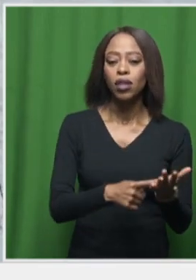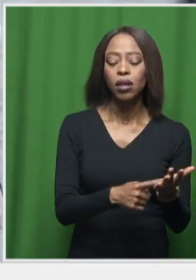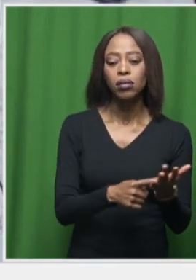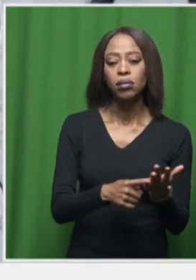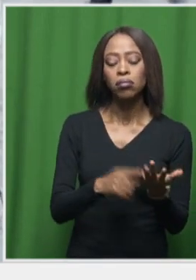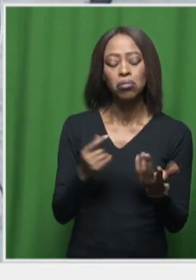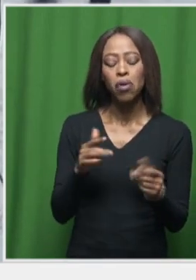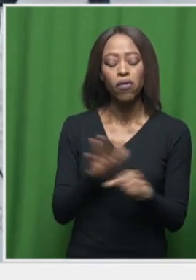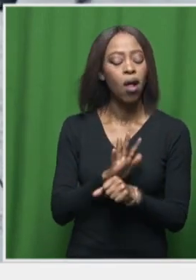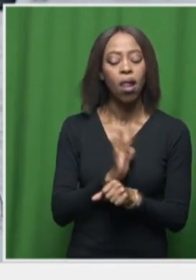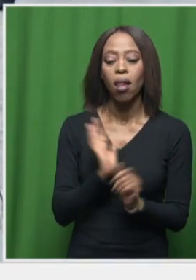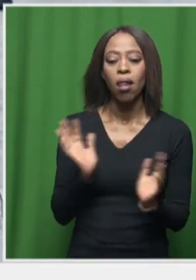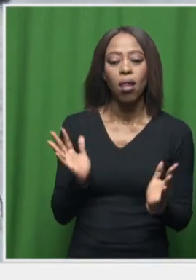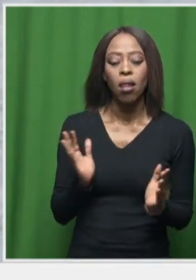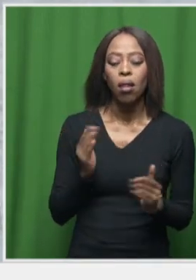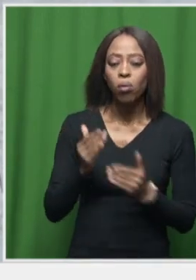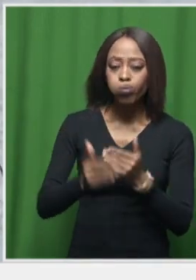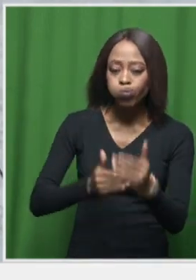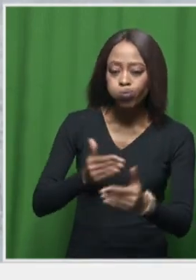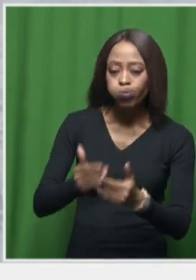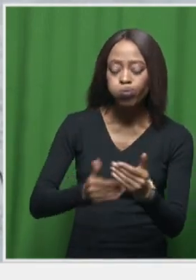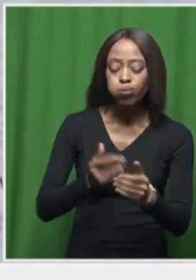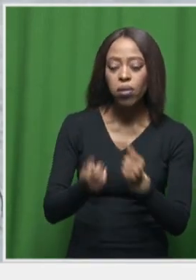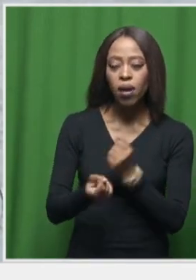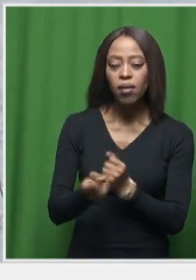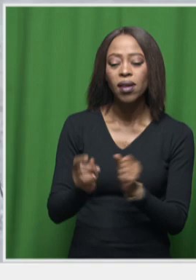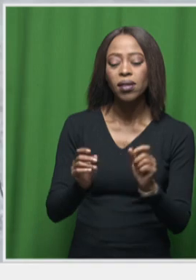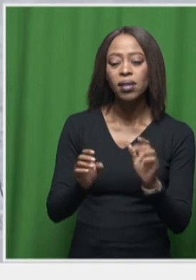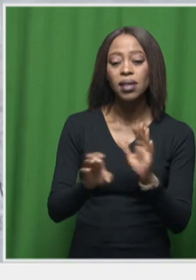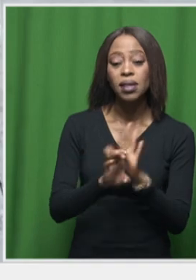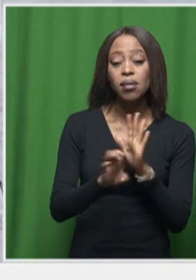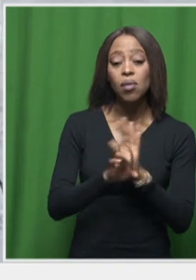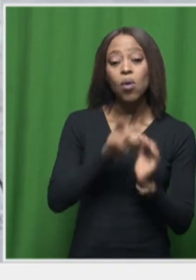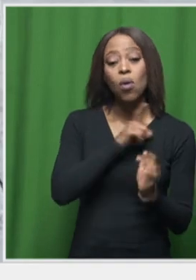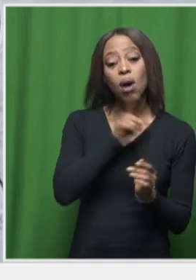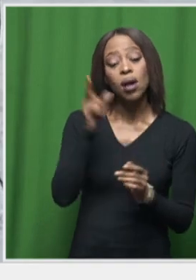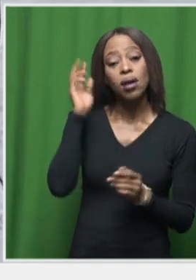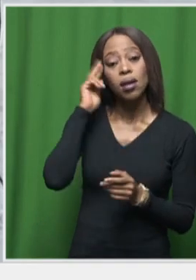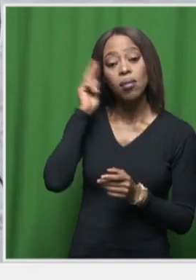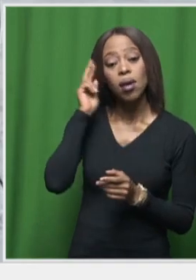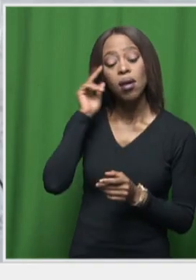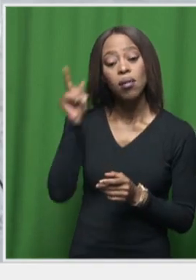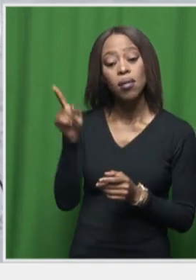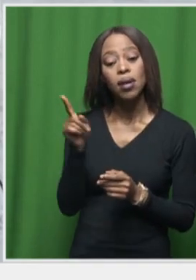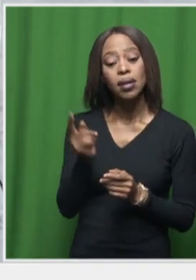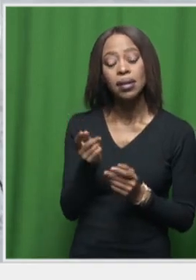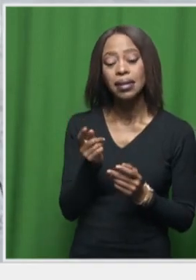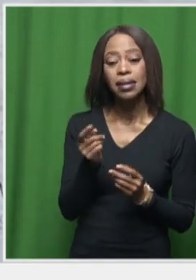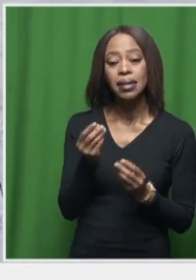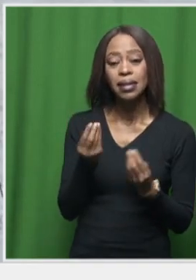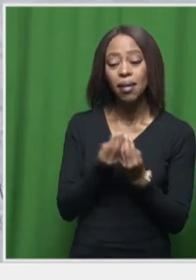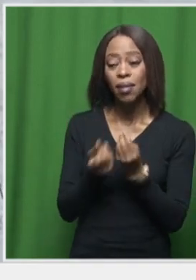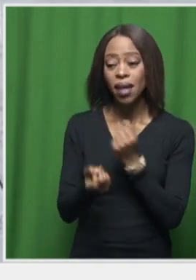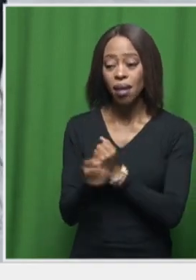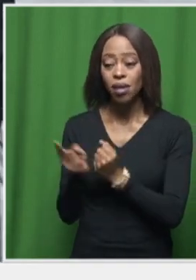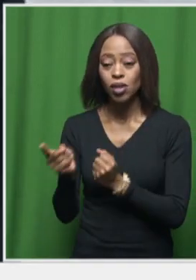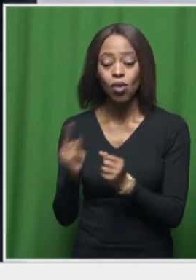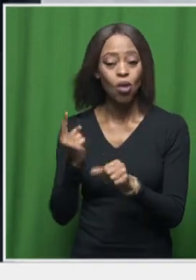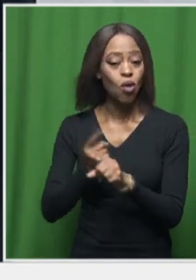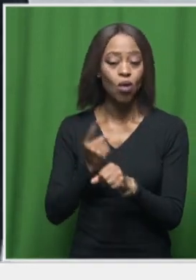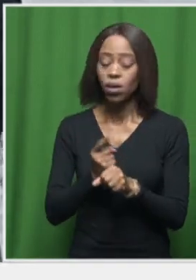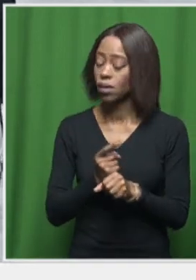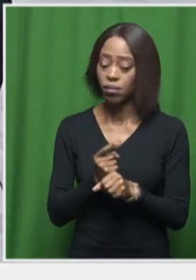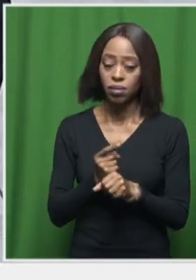full ceremony. There will be processions, for instance, because remember, this is one of those rare occasions where you have the